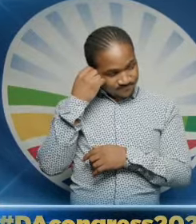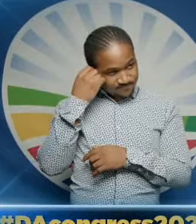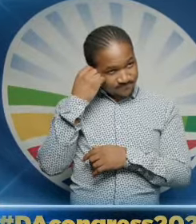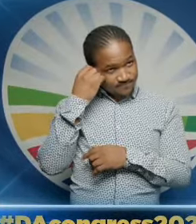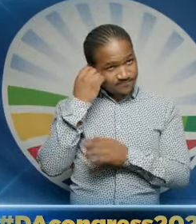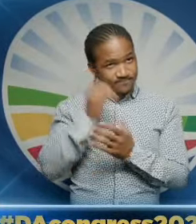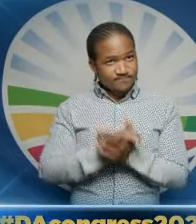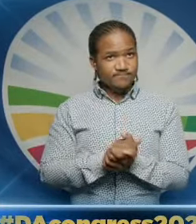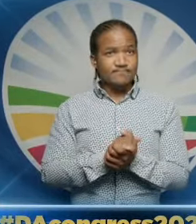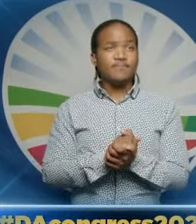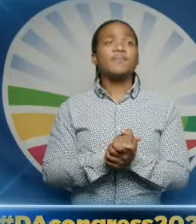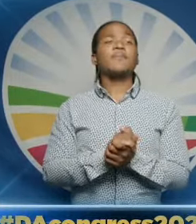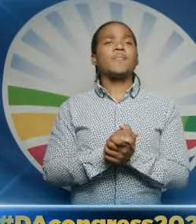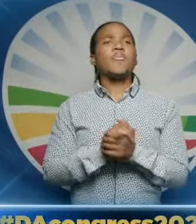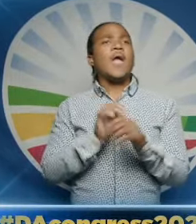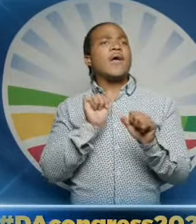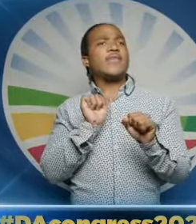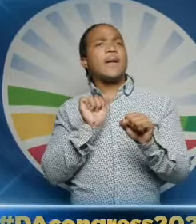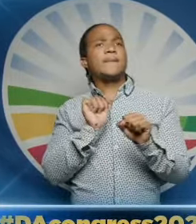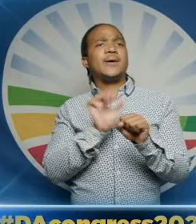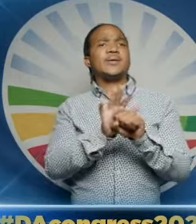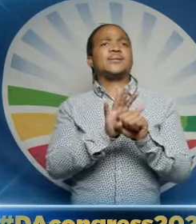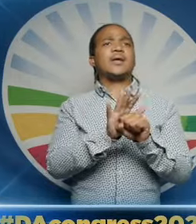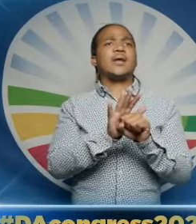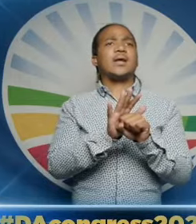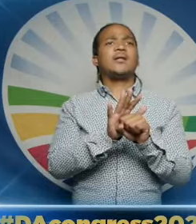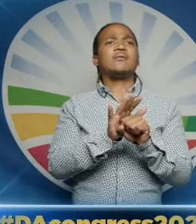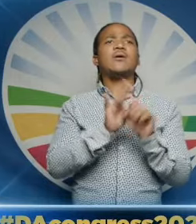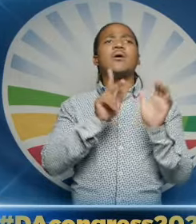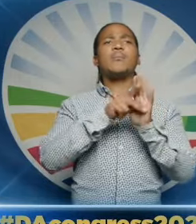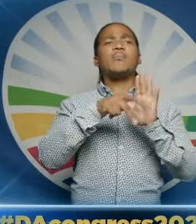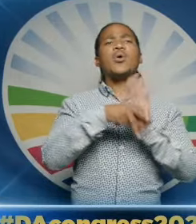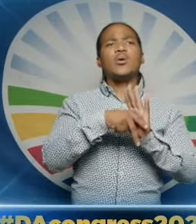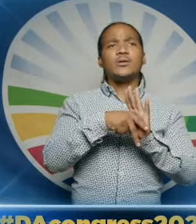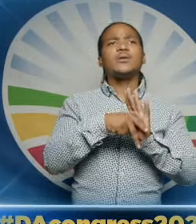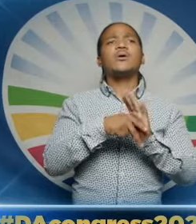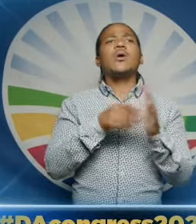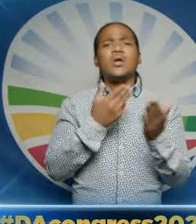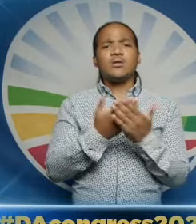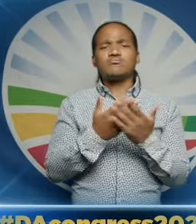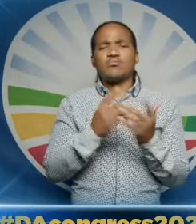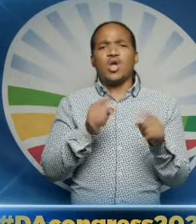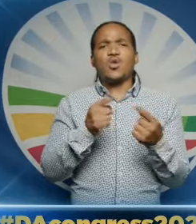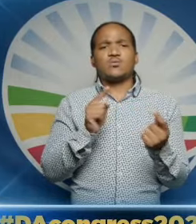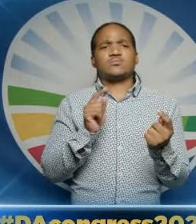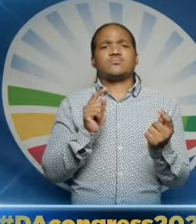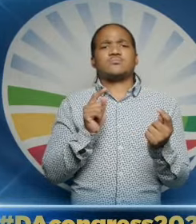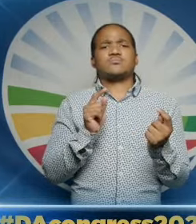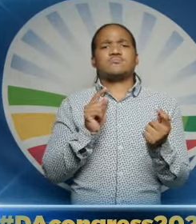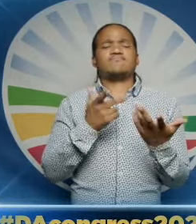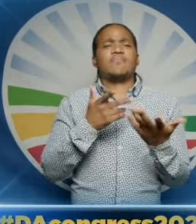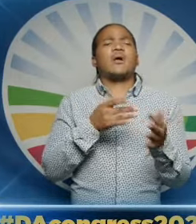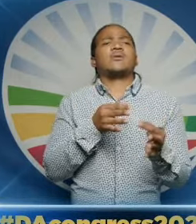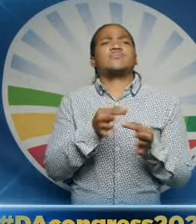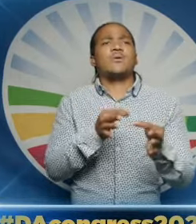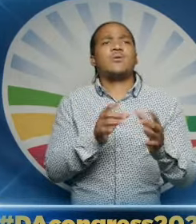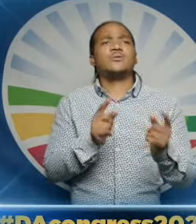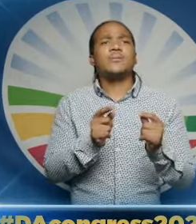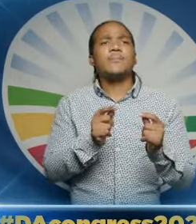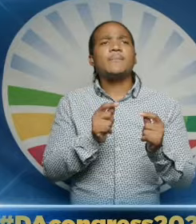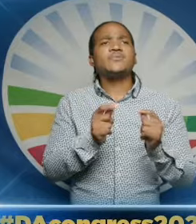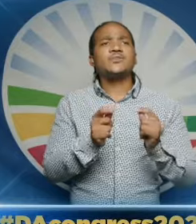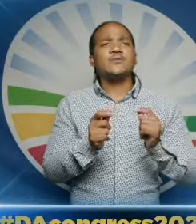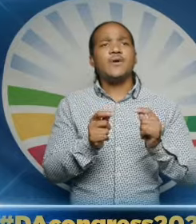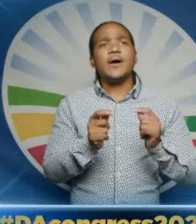for me, the most impactful, for instance, policy is the economic justice one, which is one that is very close to my heart, because